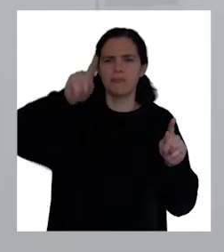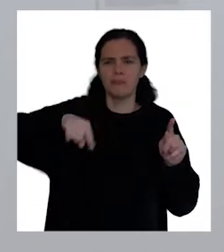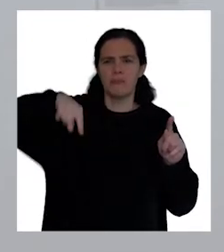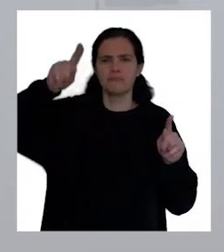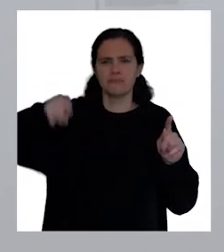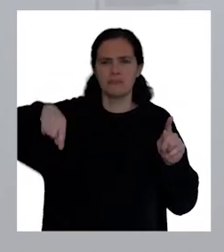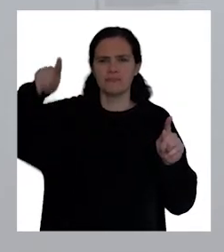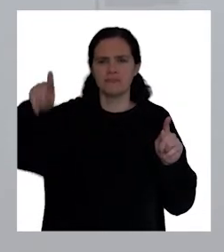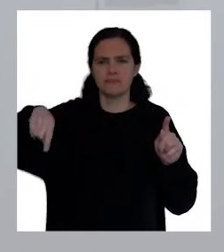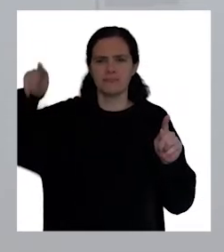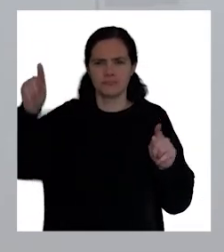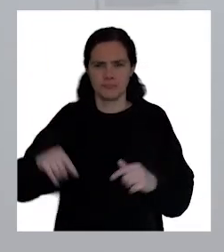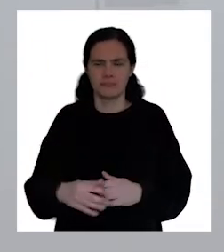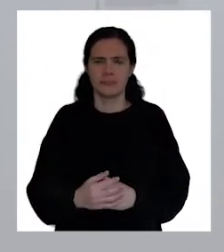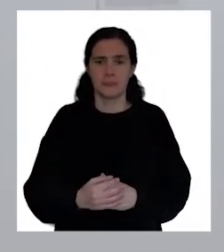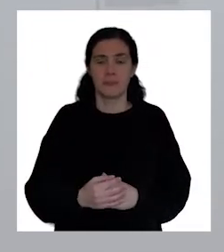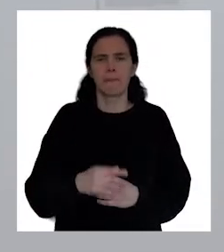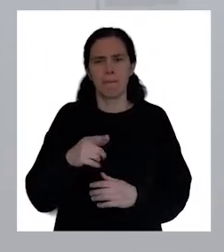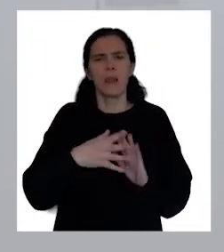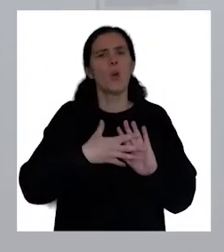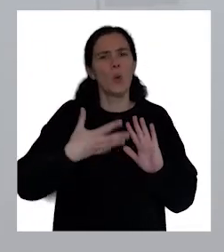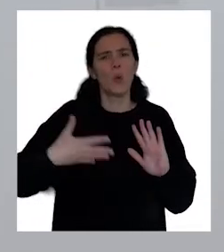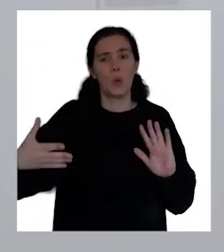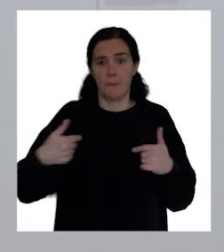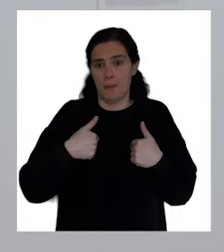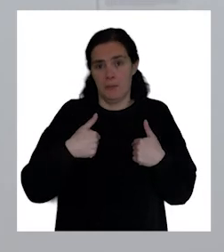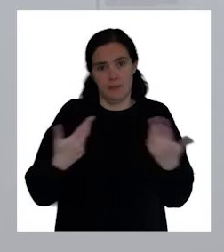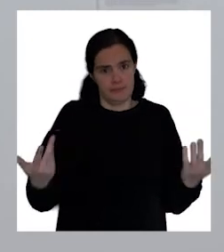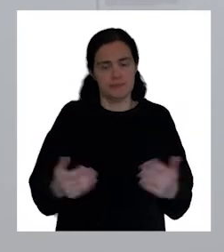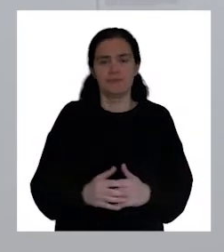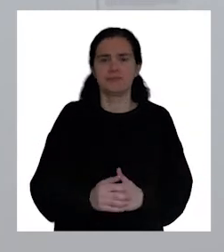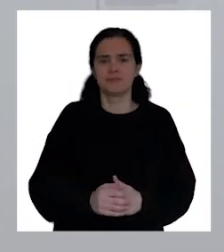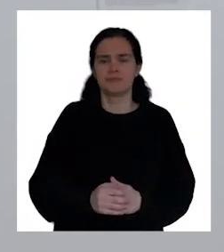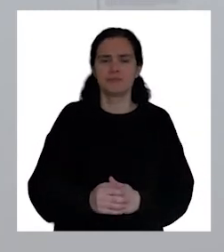a medical device. It's very complex for me,